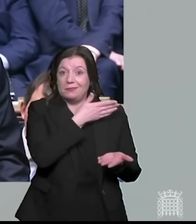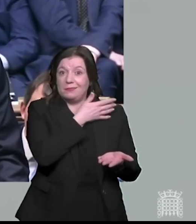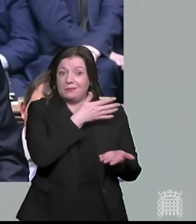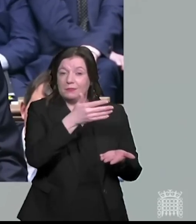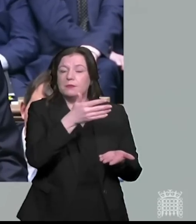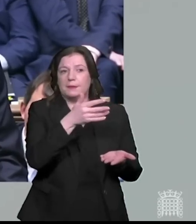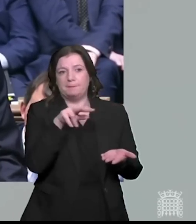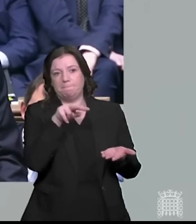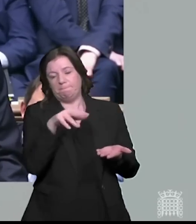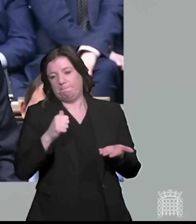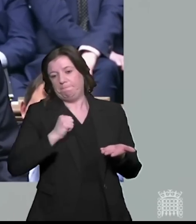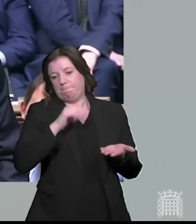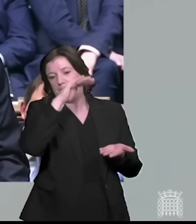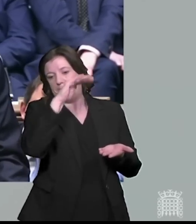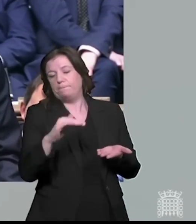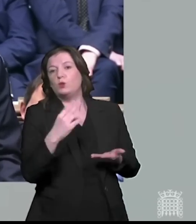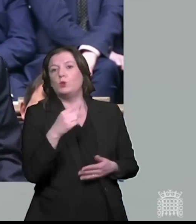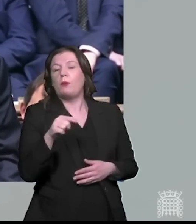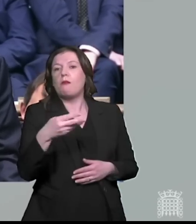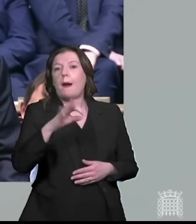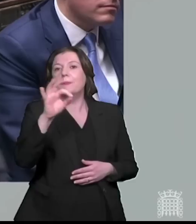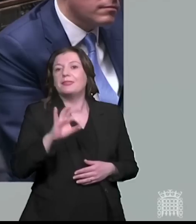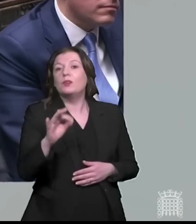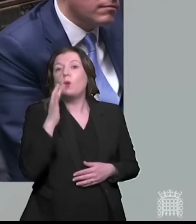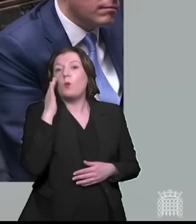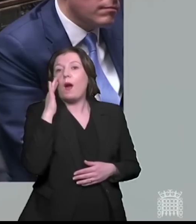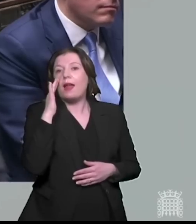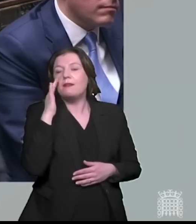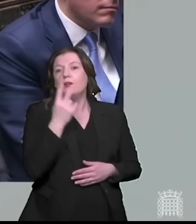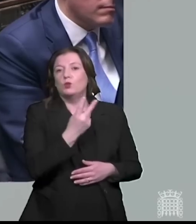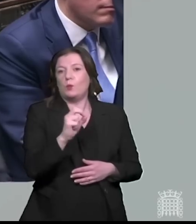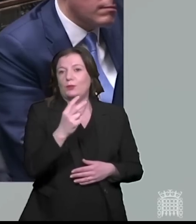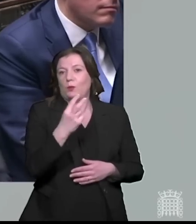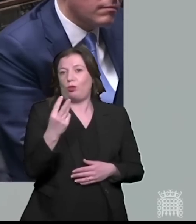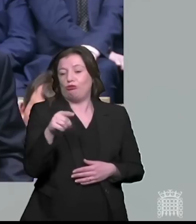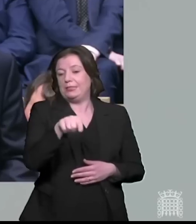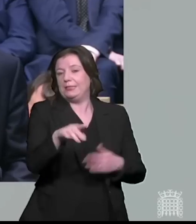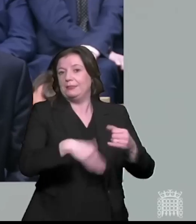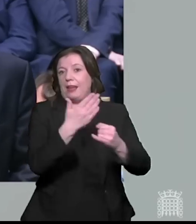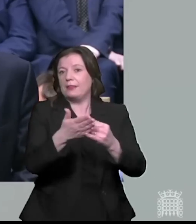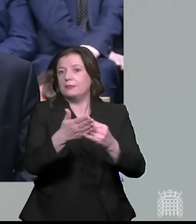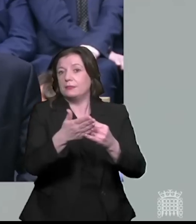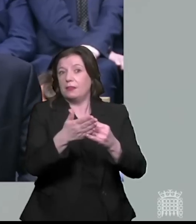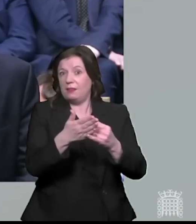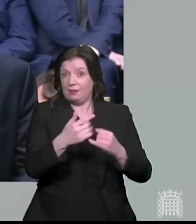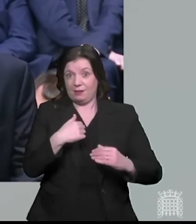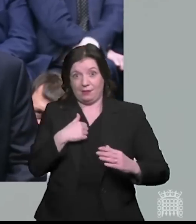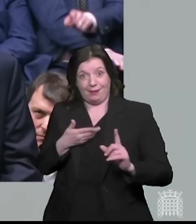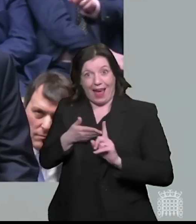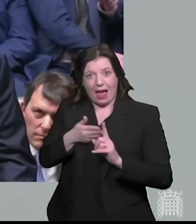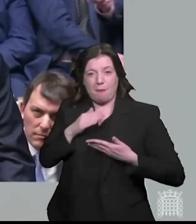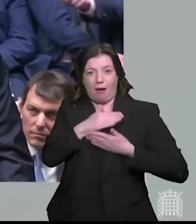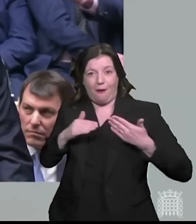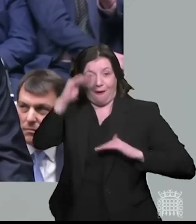year to 2.9% by the end of 2023. That is more than halving